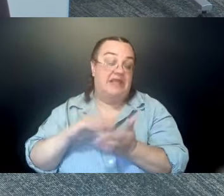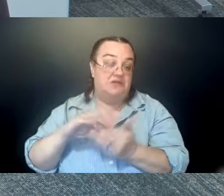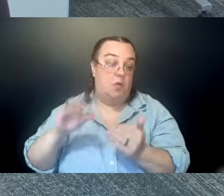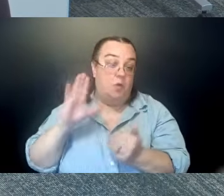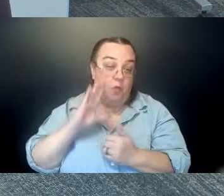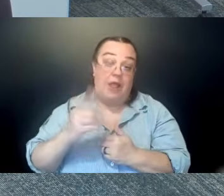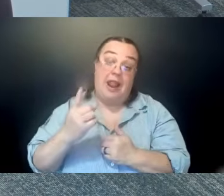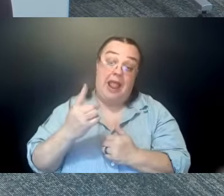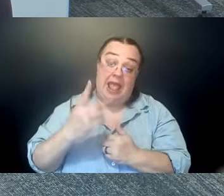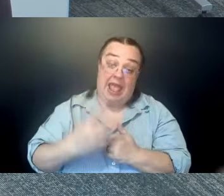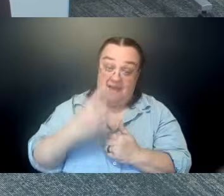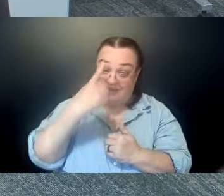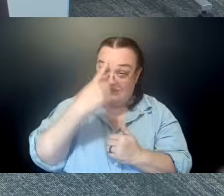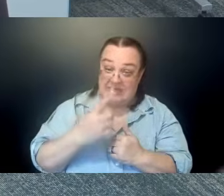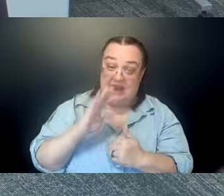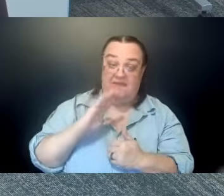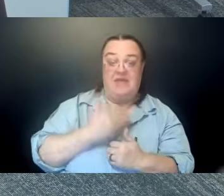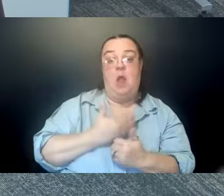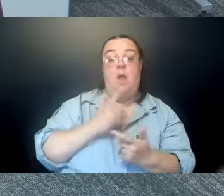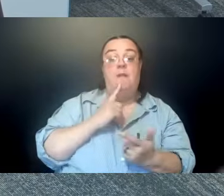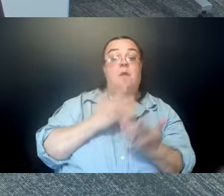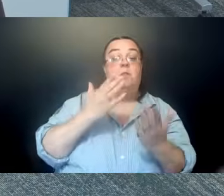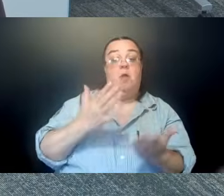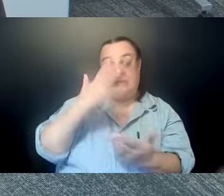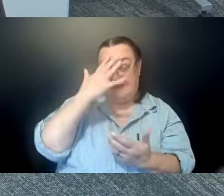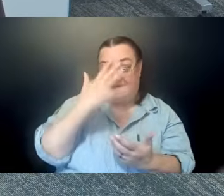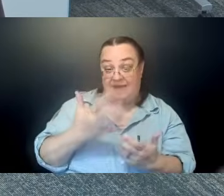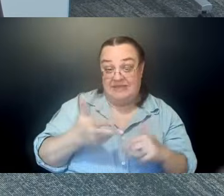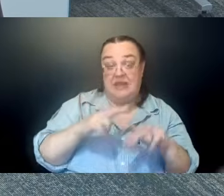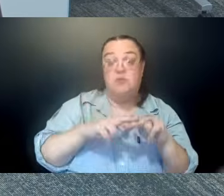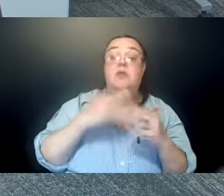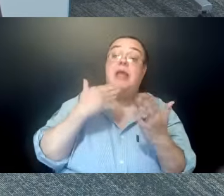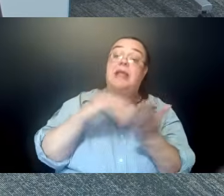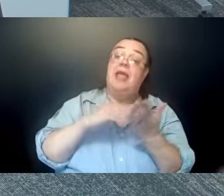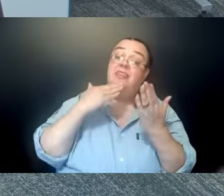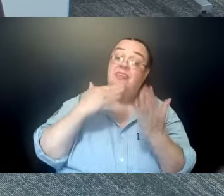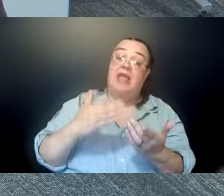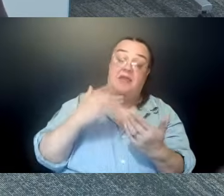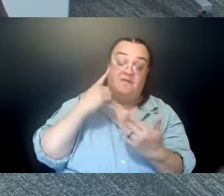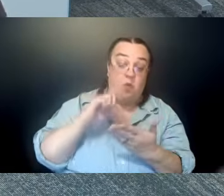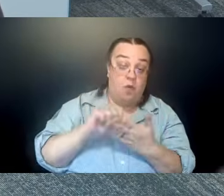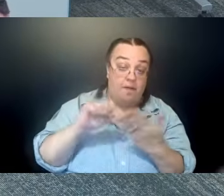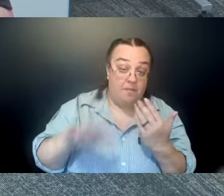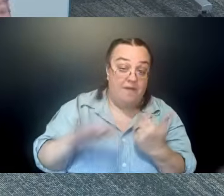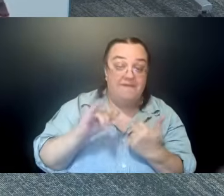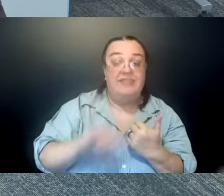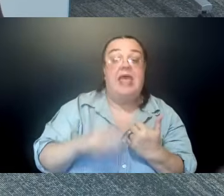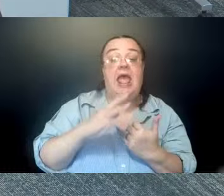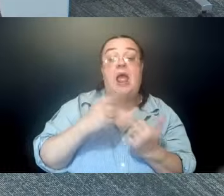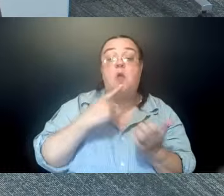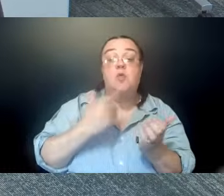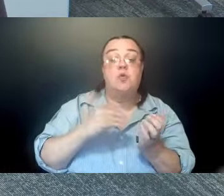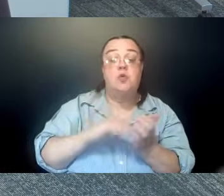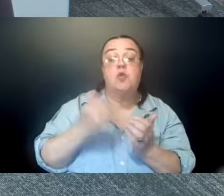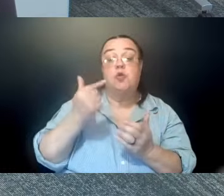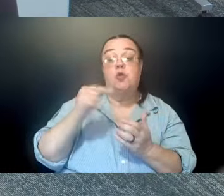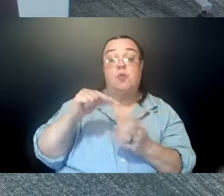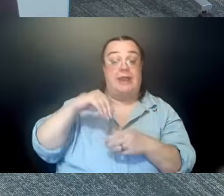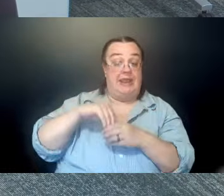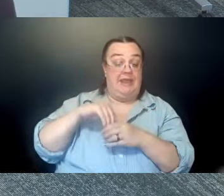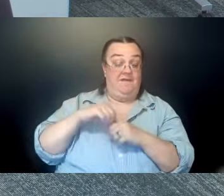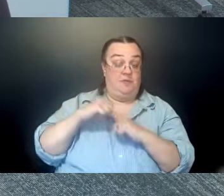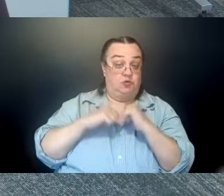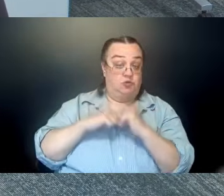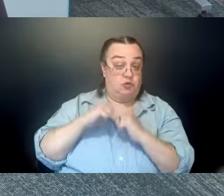of our proposed 5-cent increase. So thank you again for removing that, and just reiterating, the Green Infrastructure Committee spends